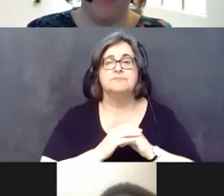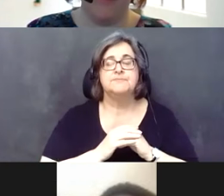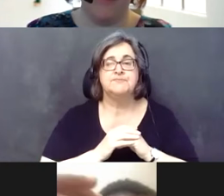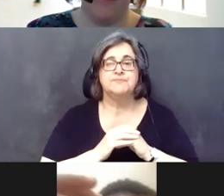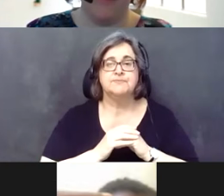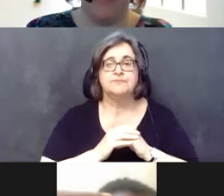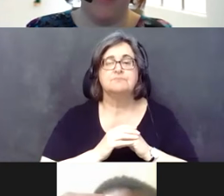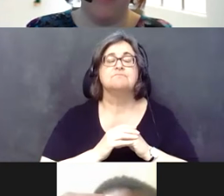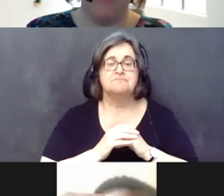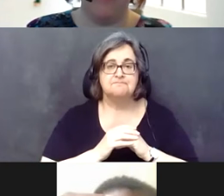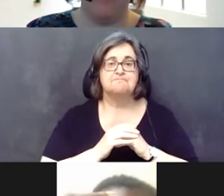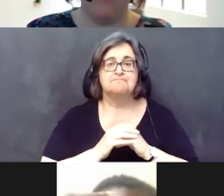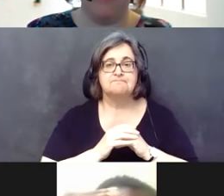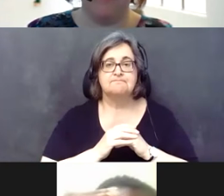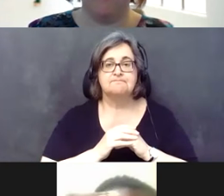Yeah.